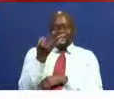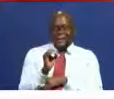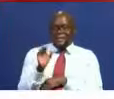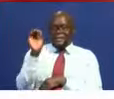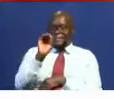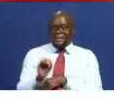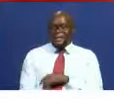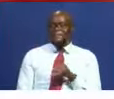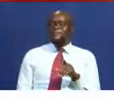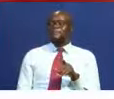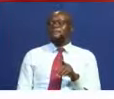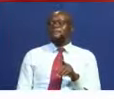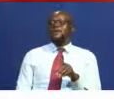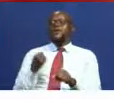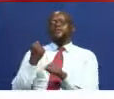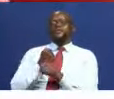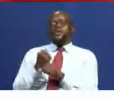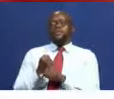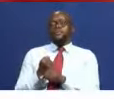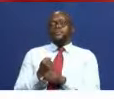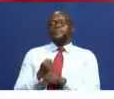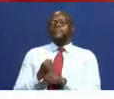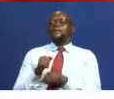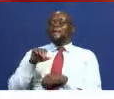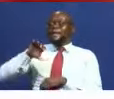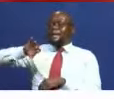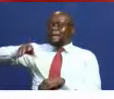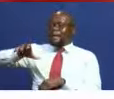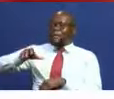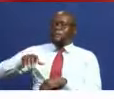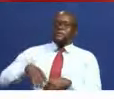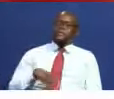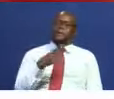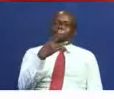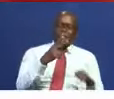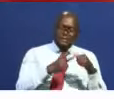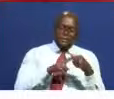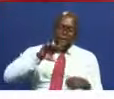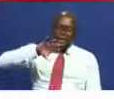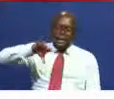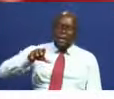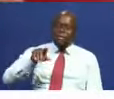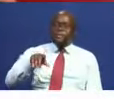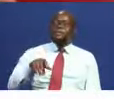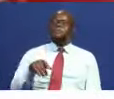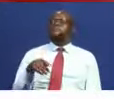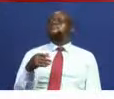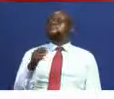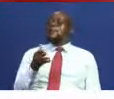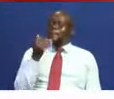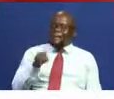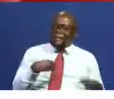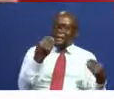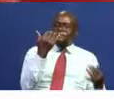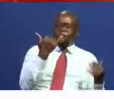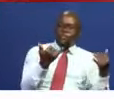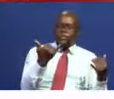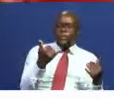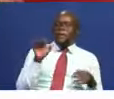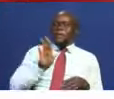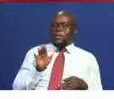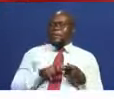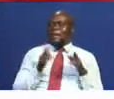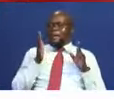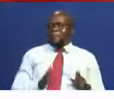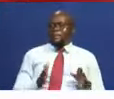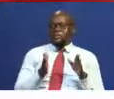30% of all jobs in the counties, the 47 counties, belong to the youth, women,